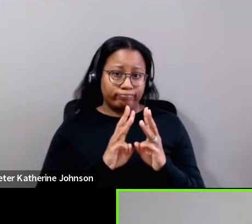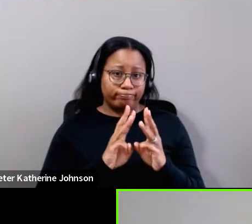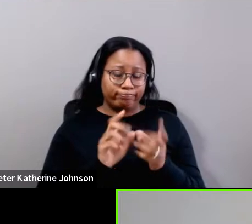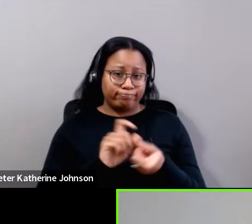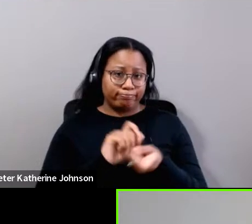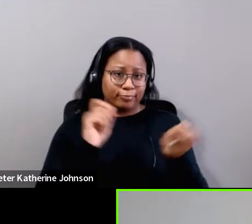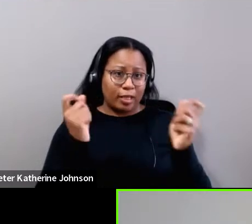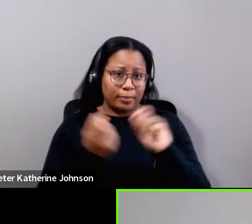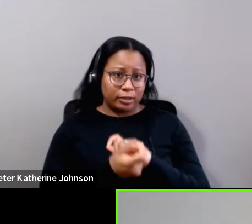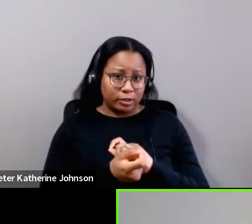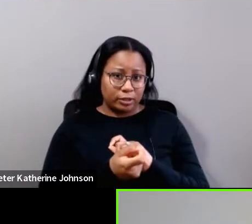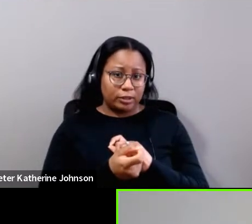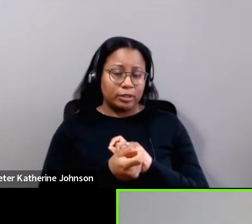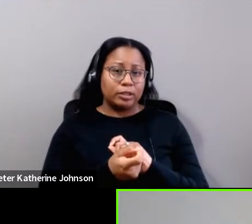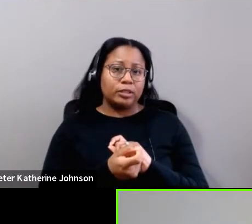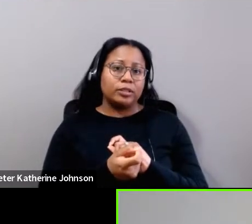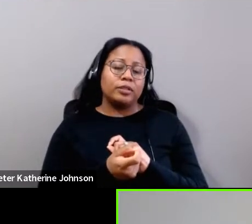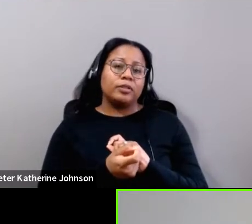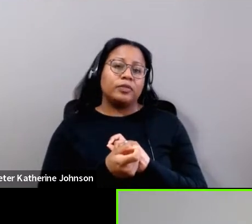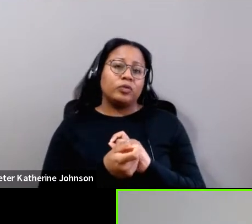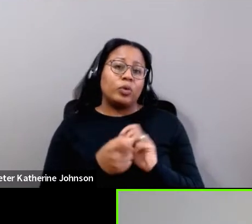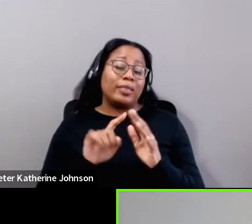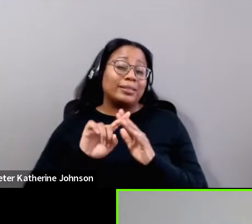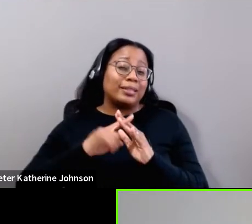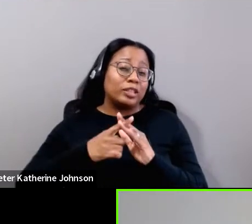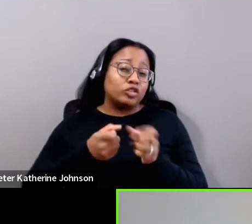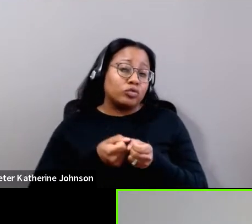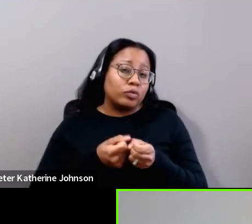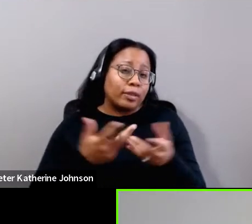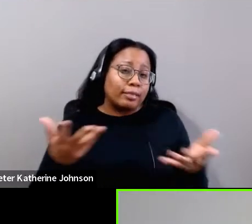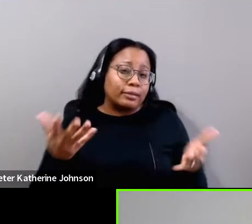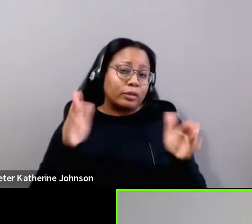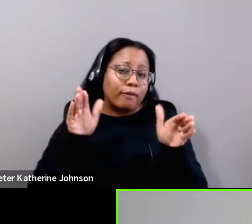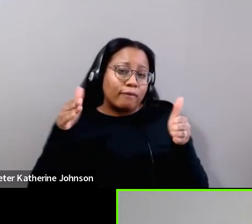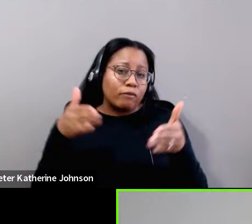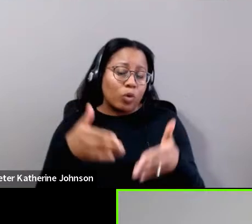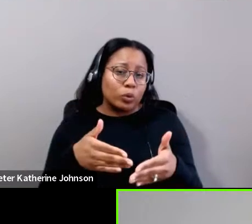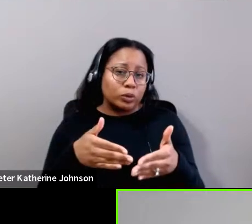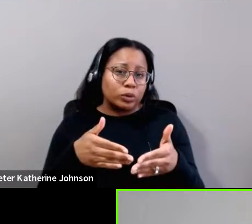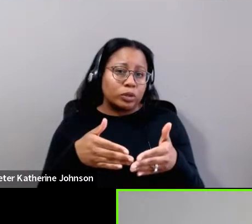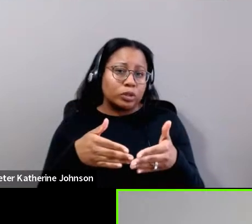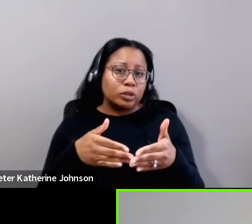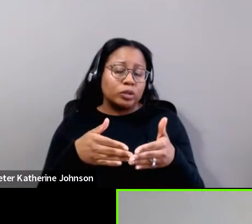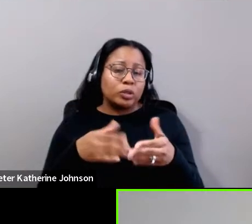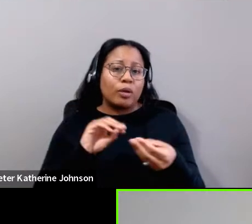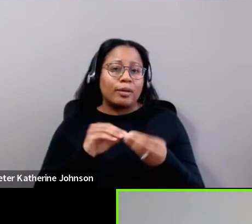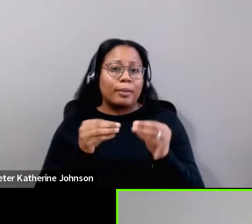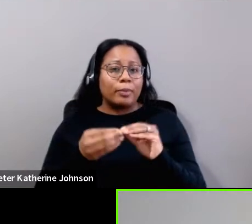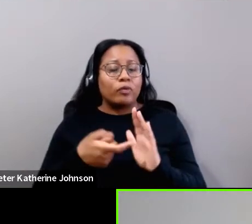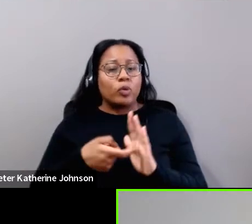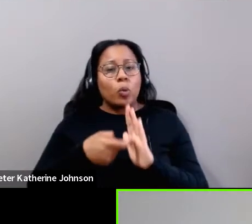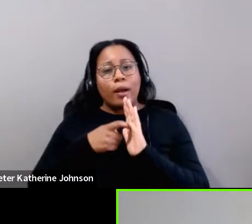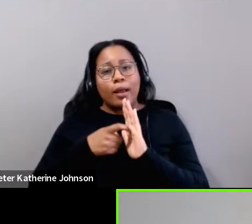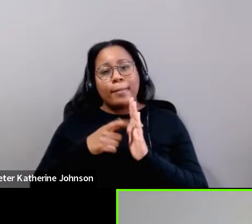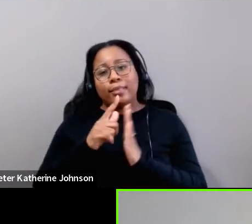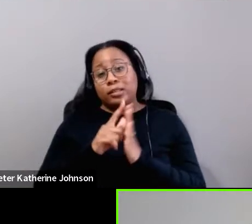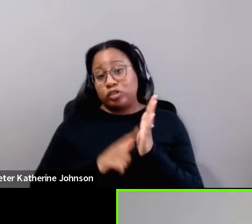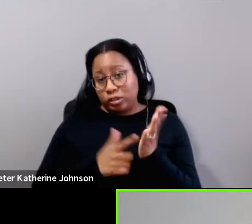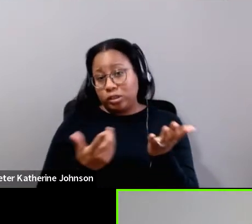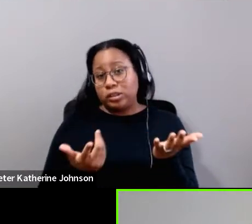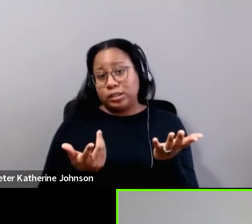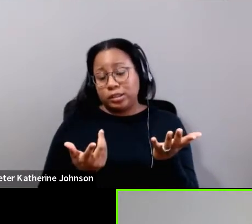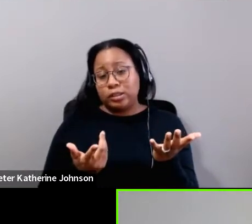this initial release, we've focused on the variables that are required by the legislation, and we